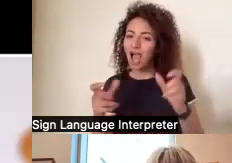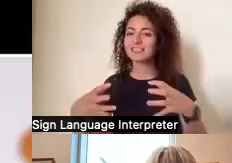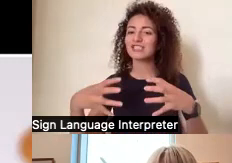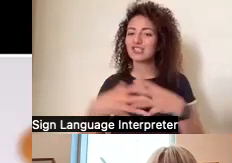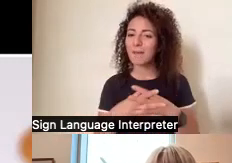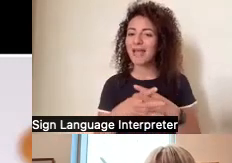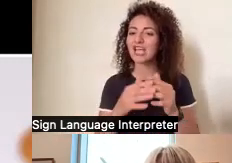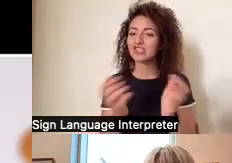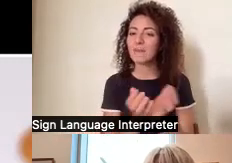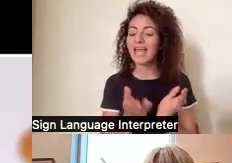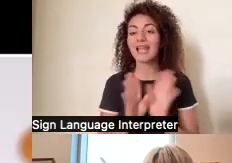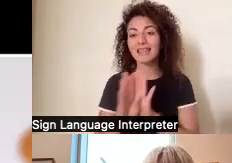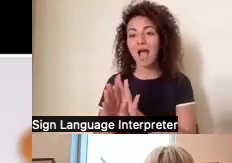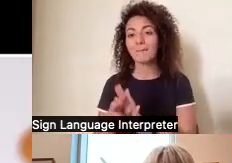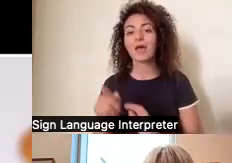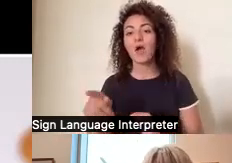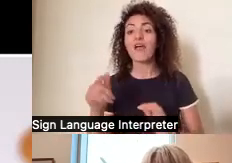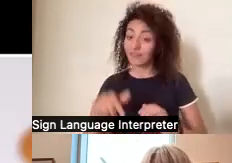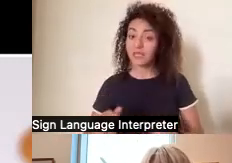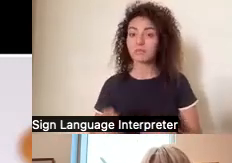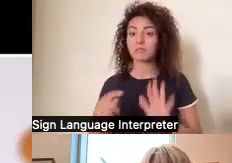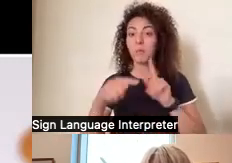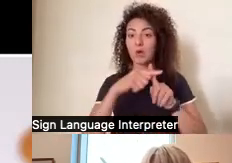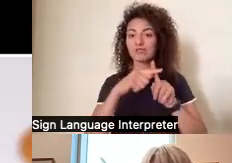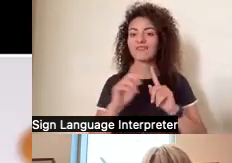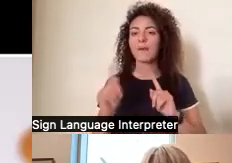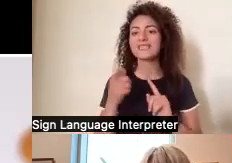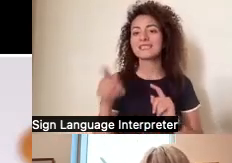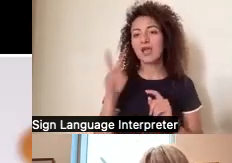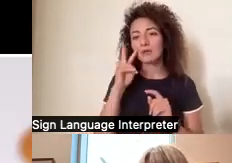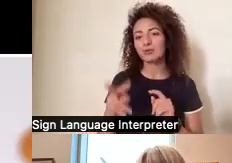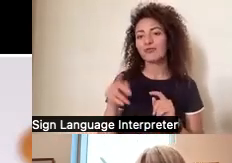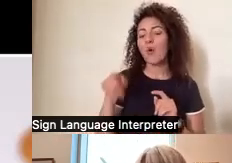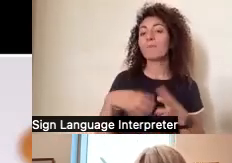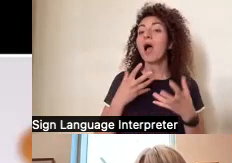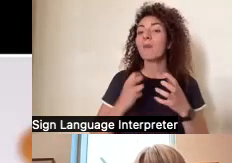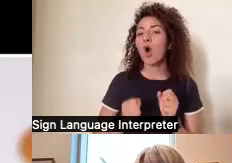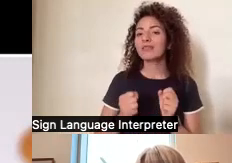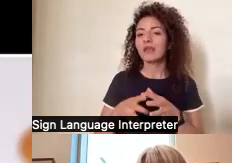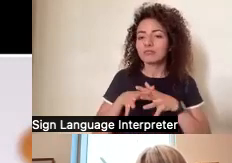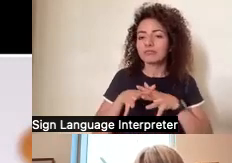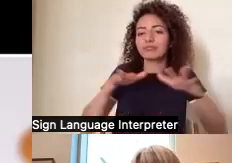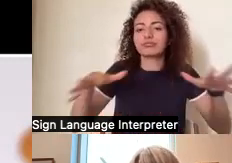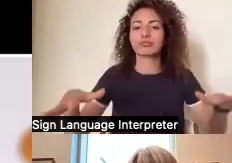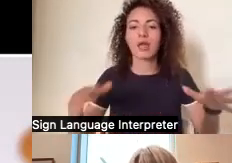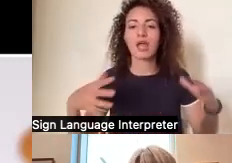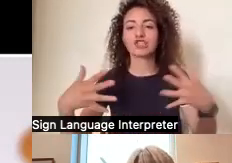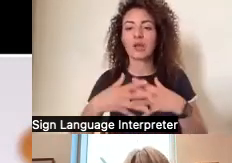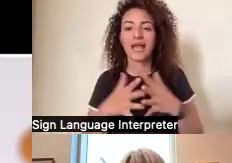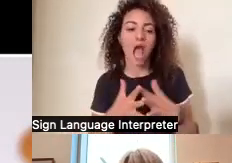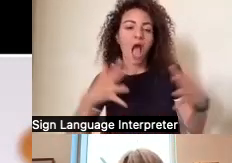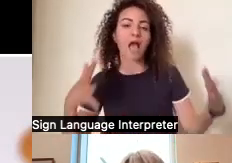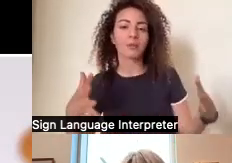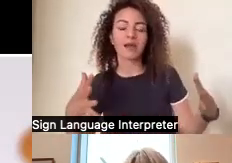types of disabilities are less likely to be part of a wider social support network. Their average size of a network, the average size